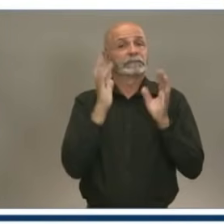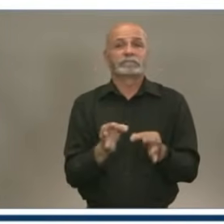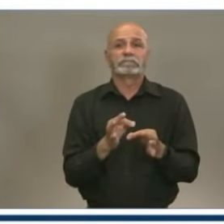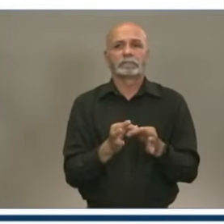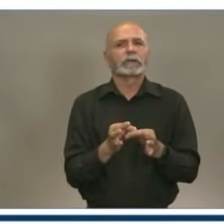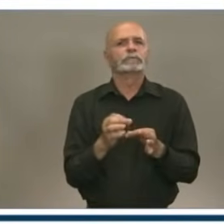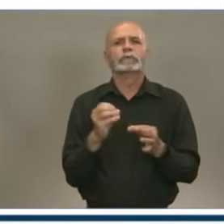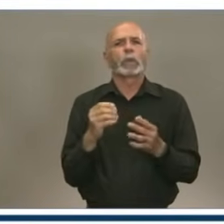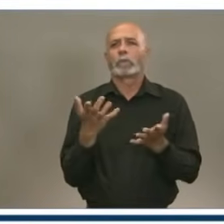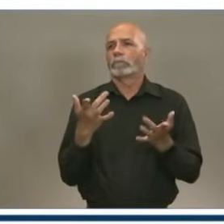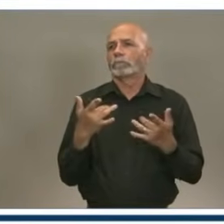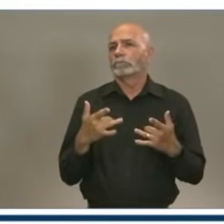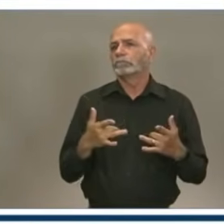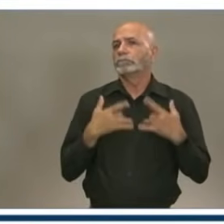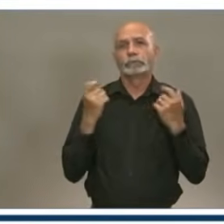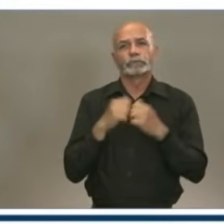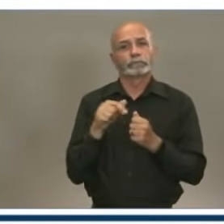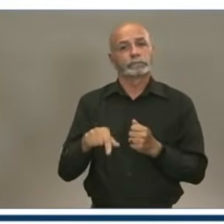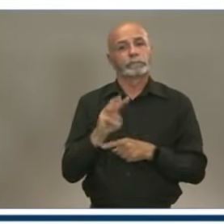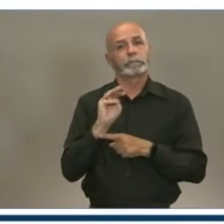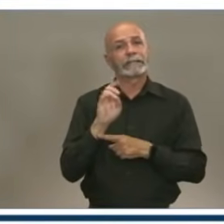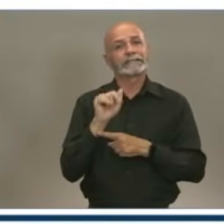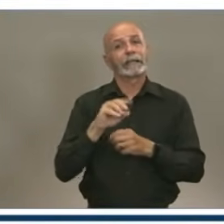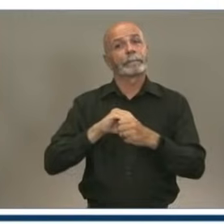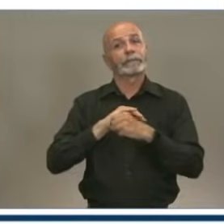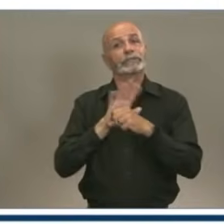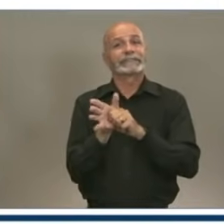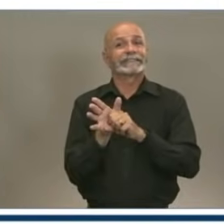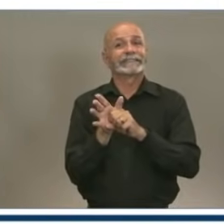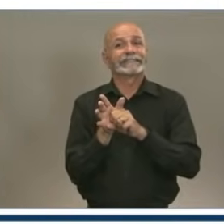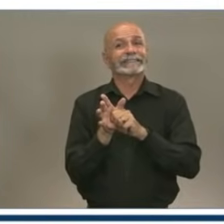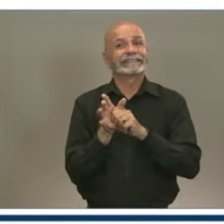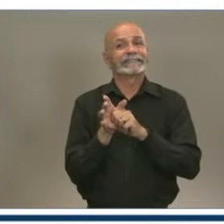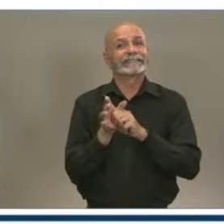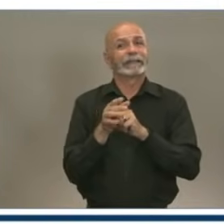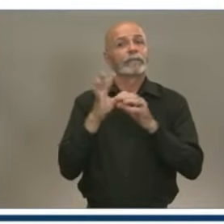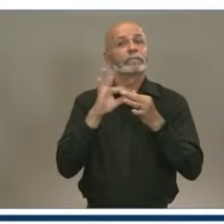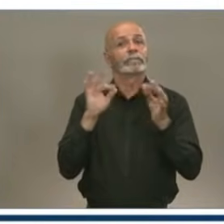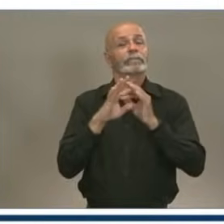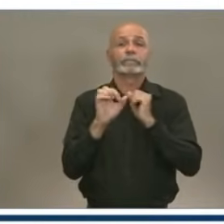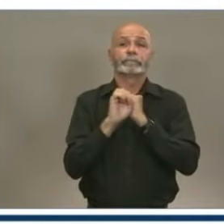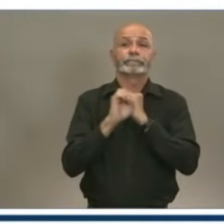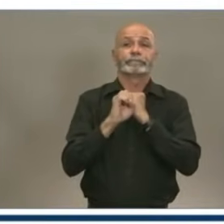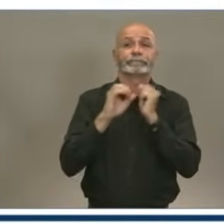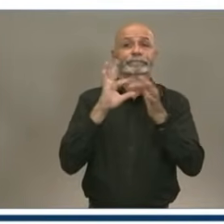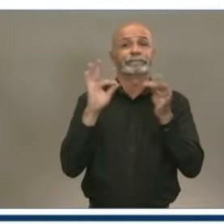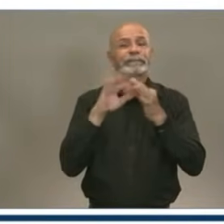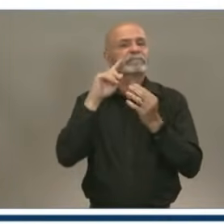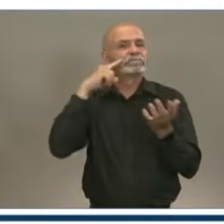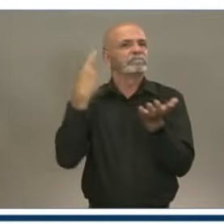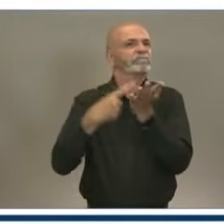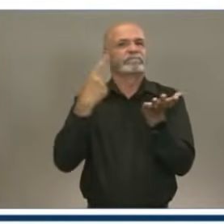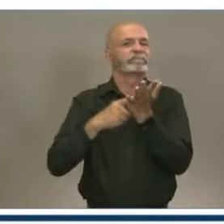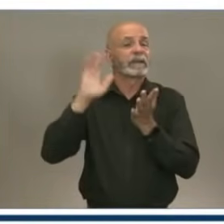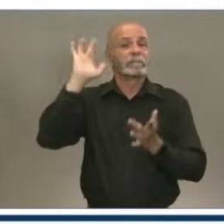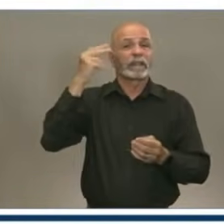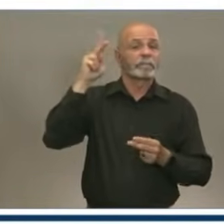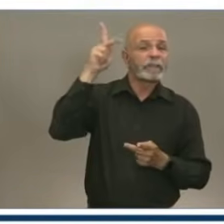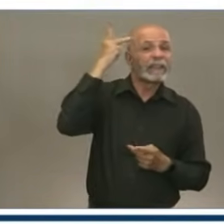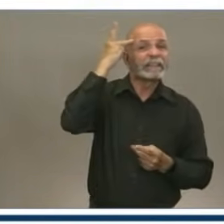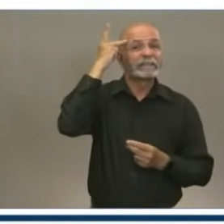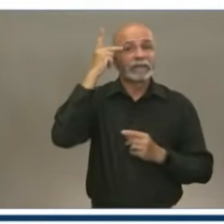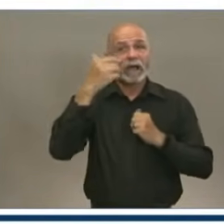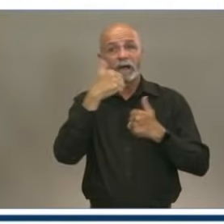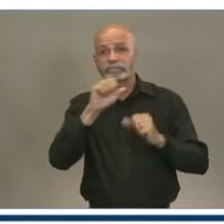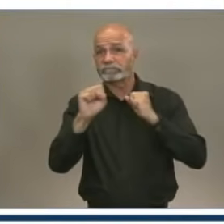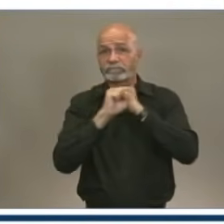briefings. Will you continue to use them, these COVID briefings, for political messaging, or will you at that time leave it into